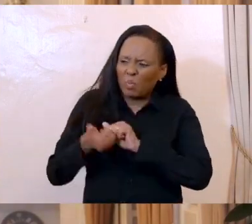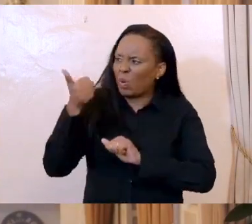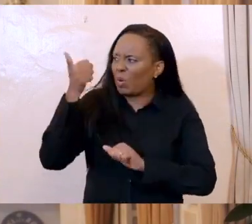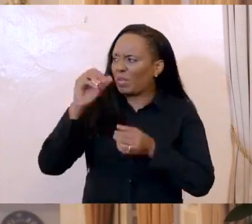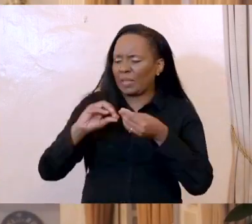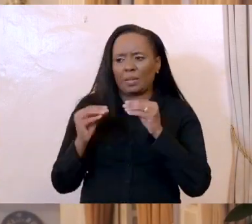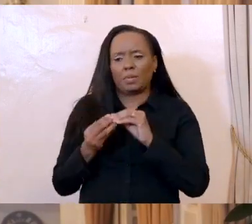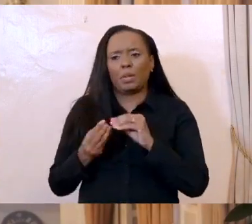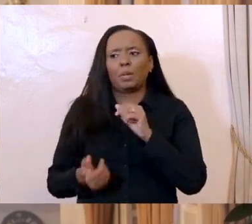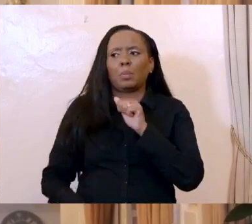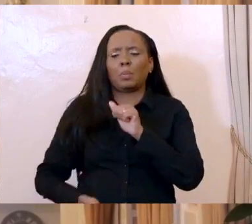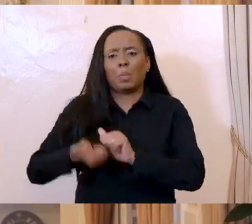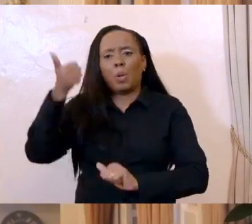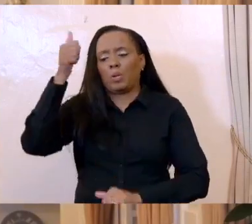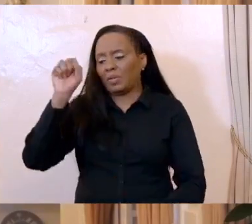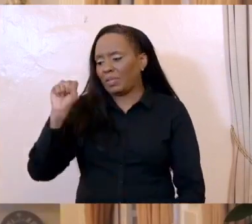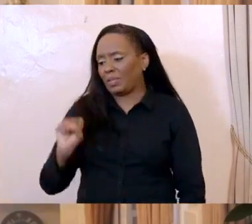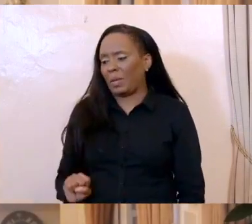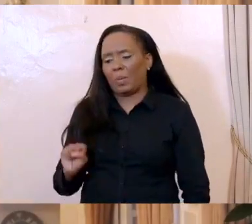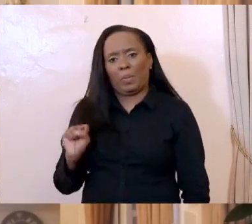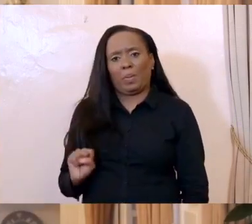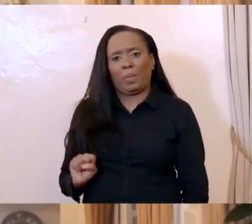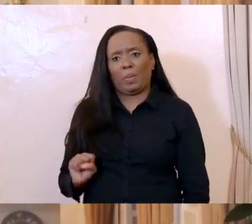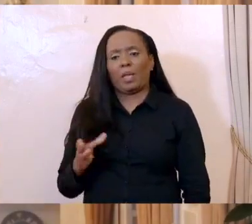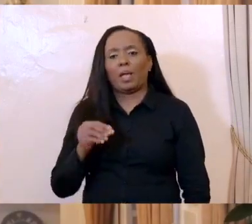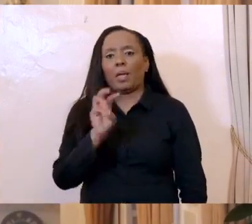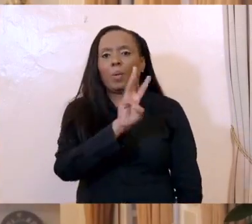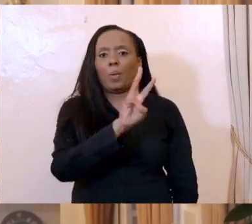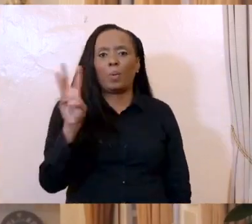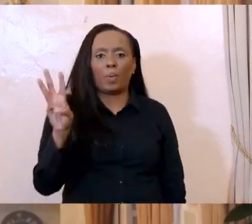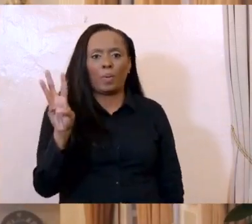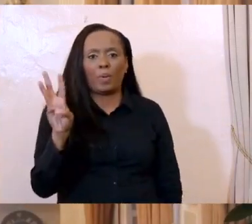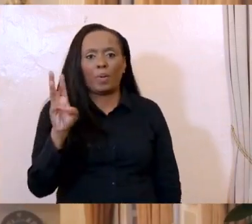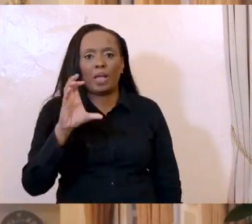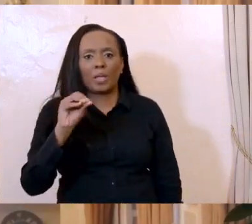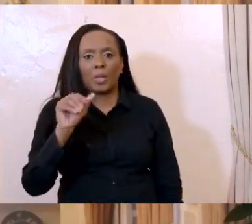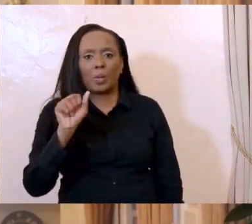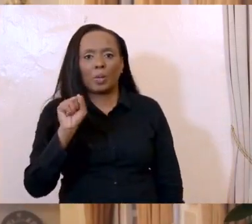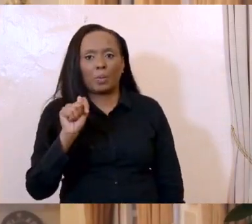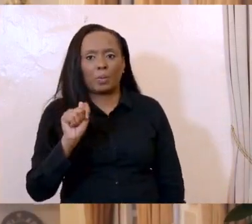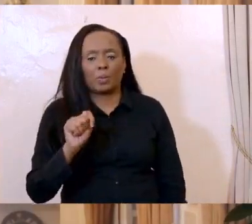are predominantly in the southern part of the country and the western part of the country.